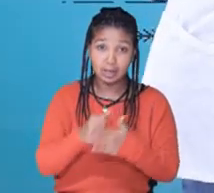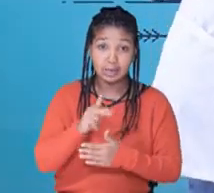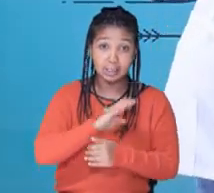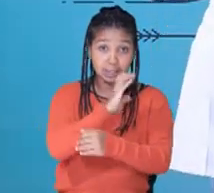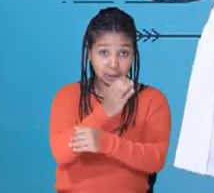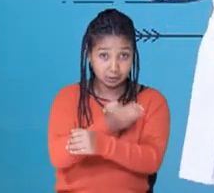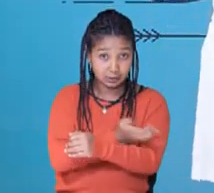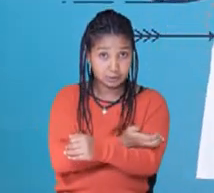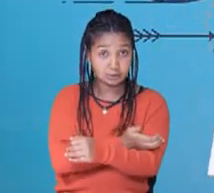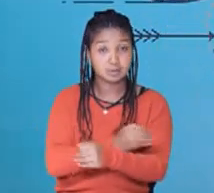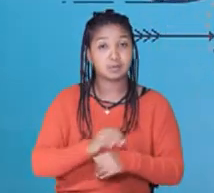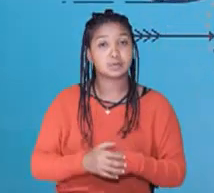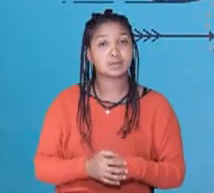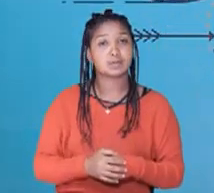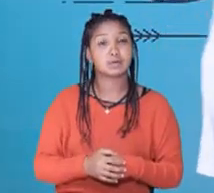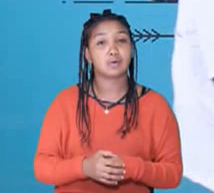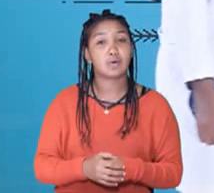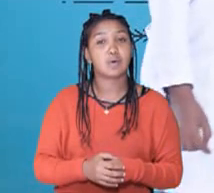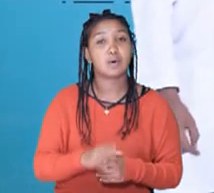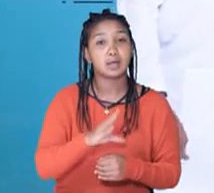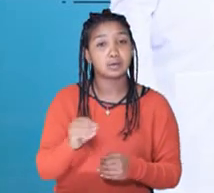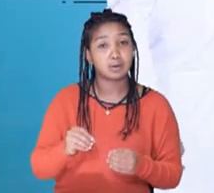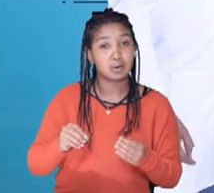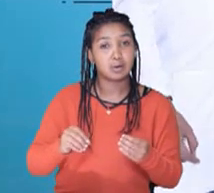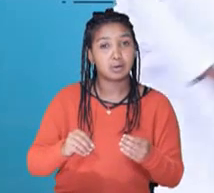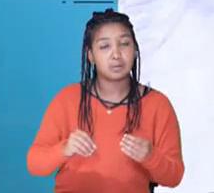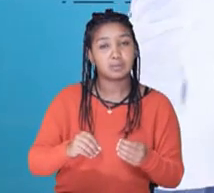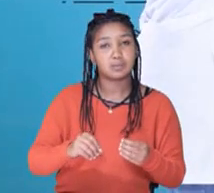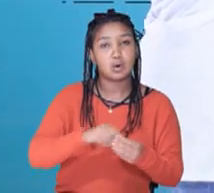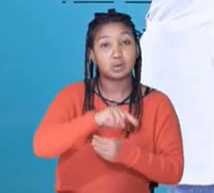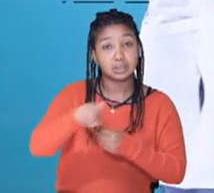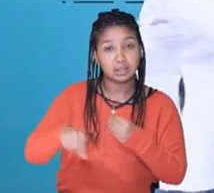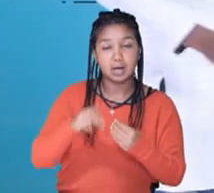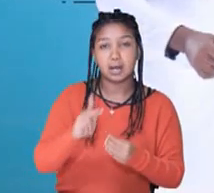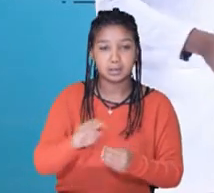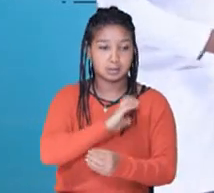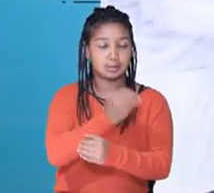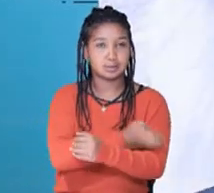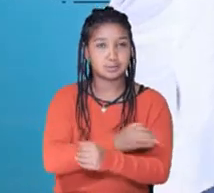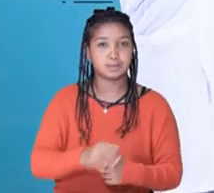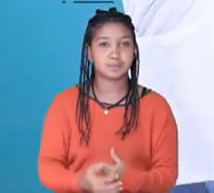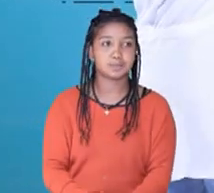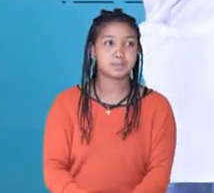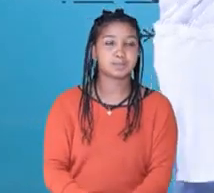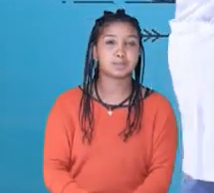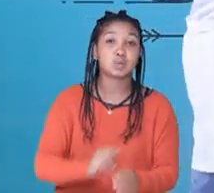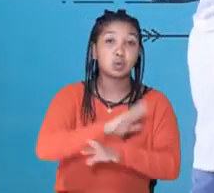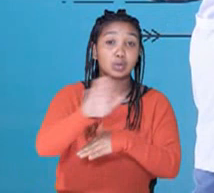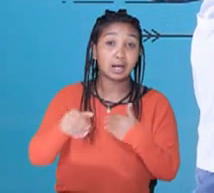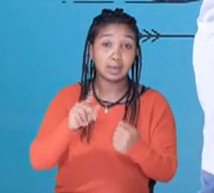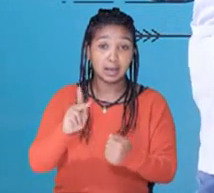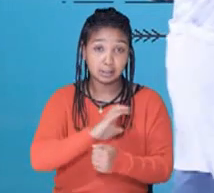kinetic energy is the summation of translational kinetic energy and rotational kinetic energy. Total